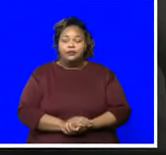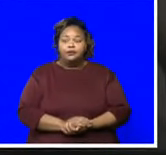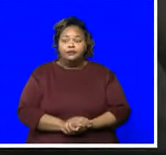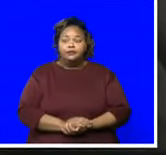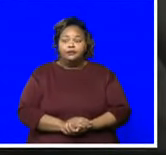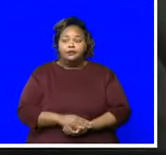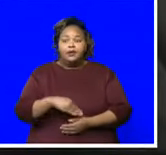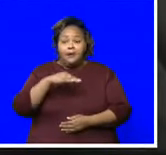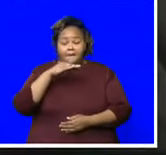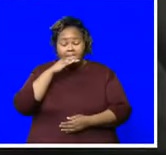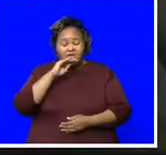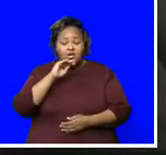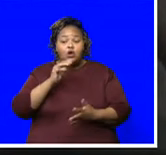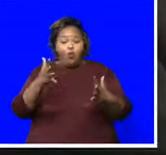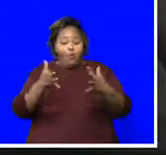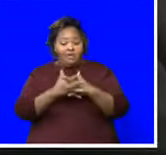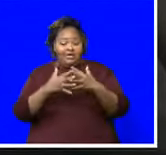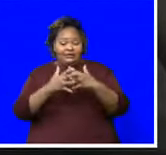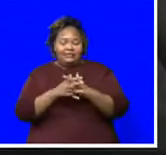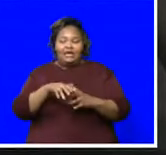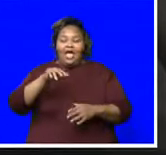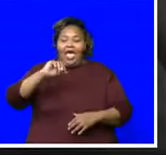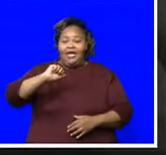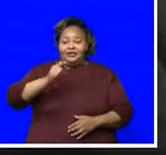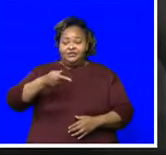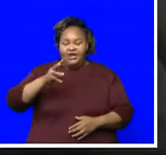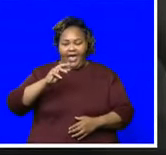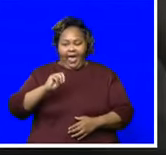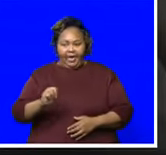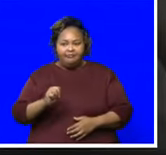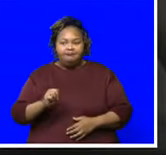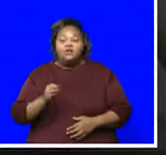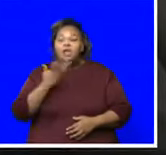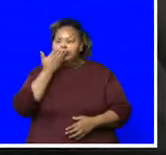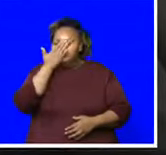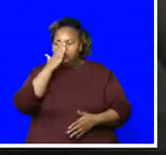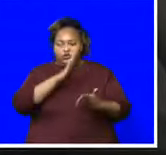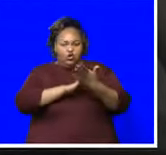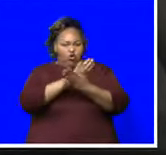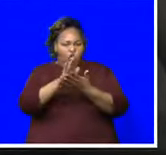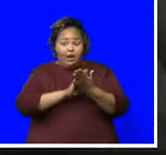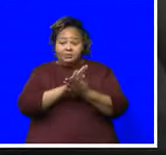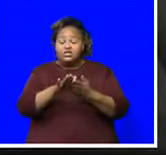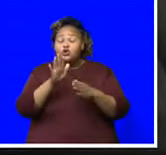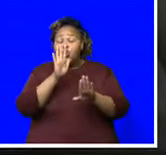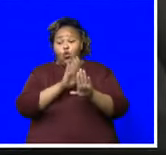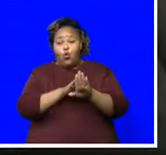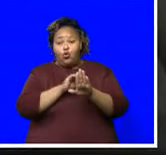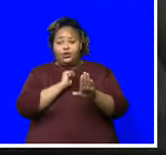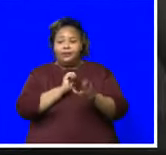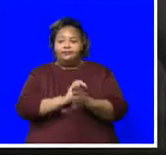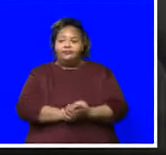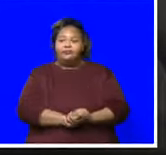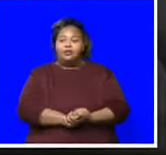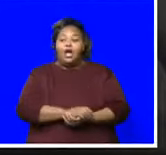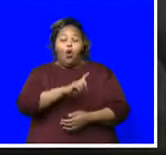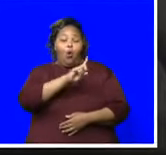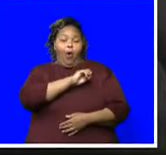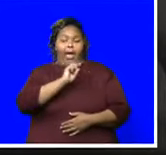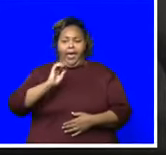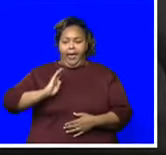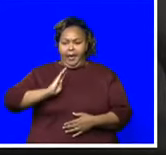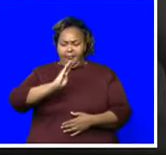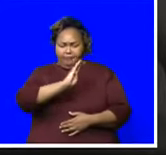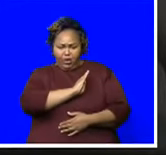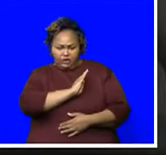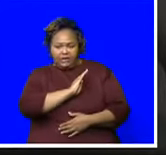ku AGM sekukhona labantu bebabuke day to day lokuthi siye sifune ama reports